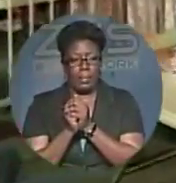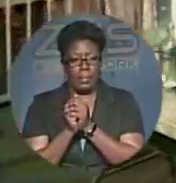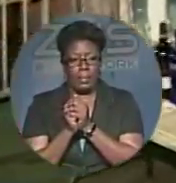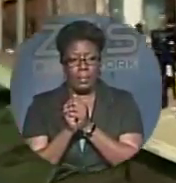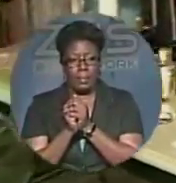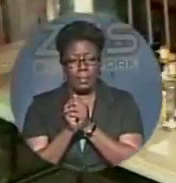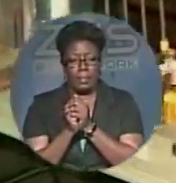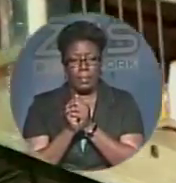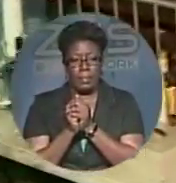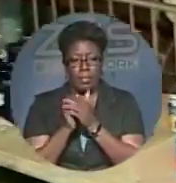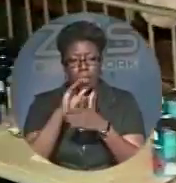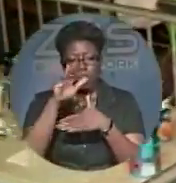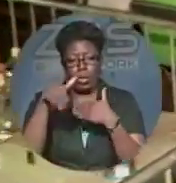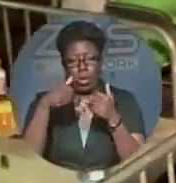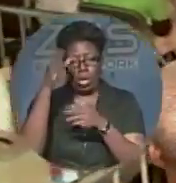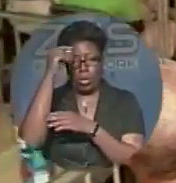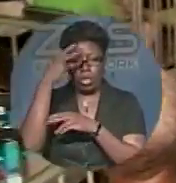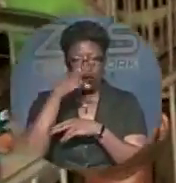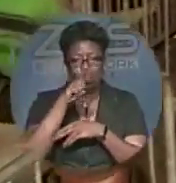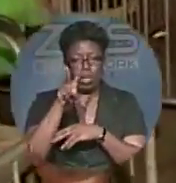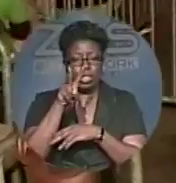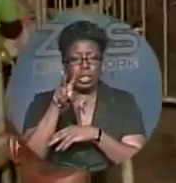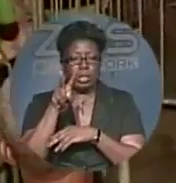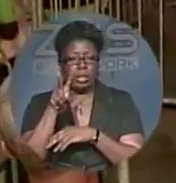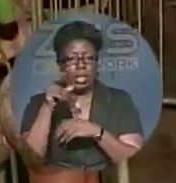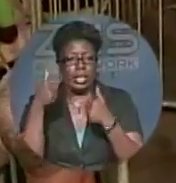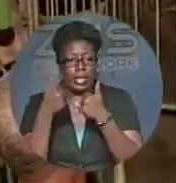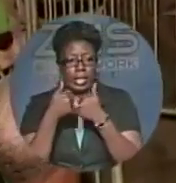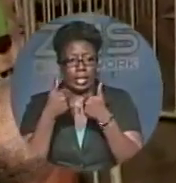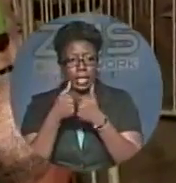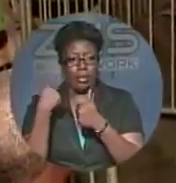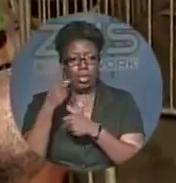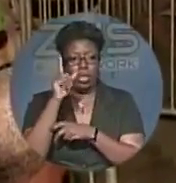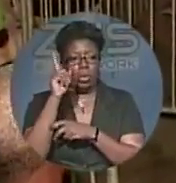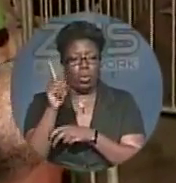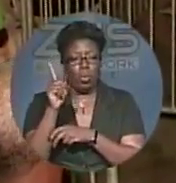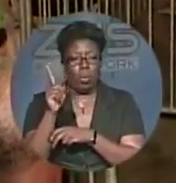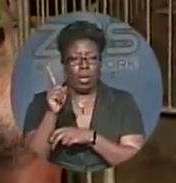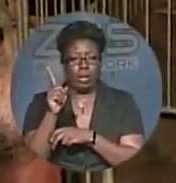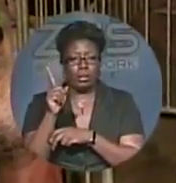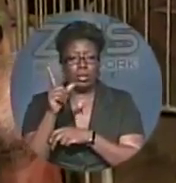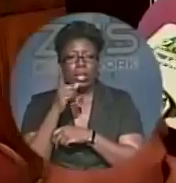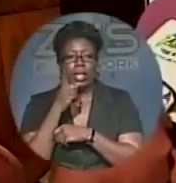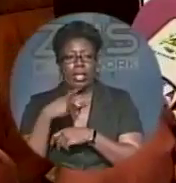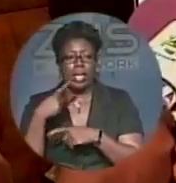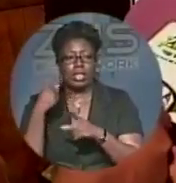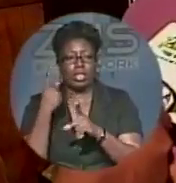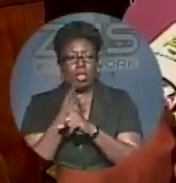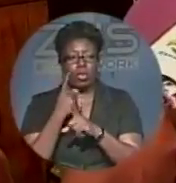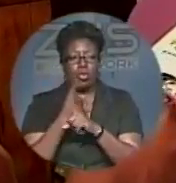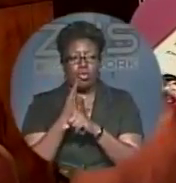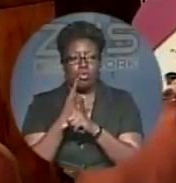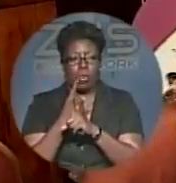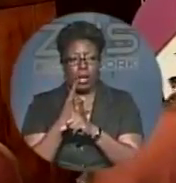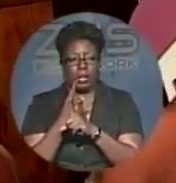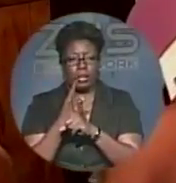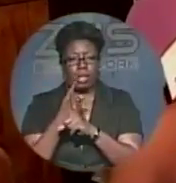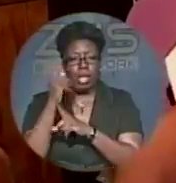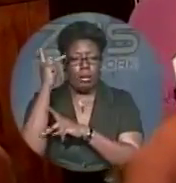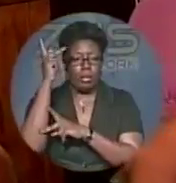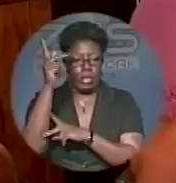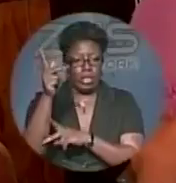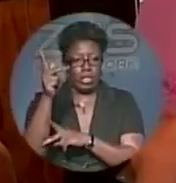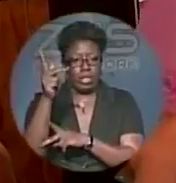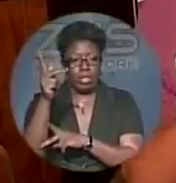believe this, but all the guys watching the Super Bowl, only one lady had the right prediction. The Giants by at